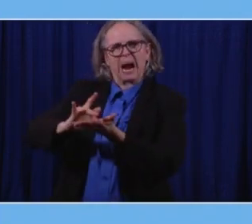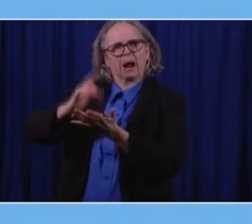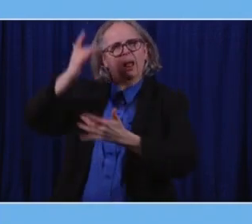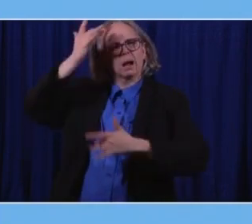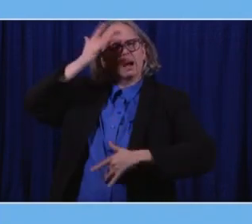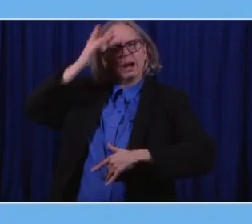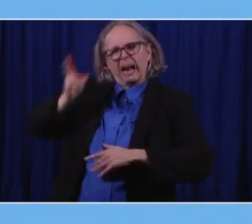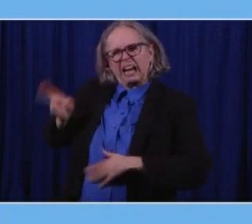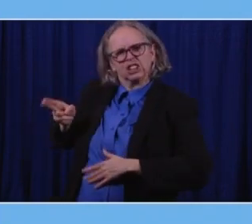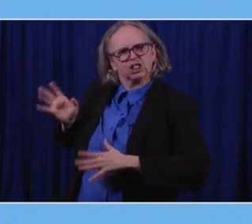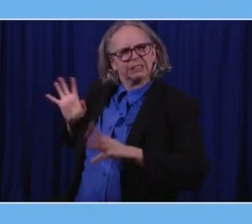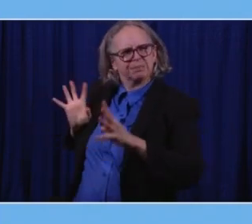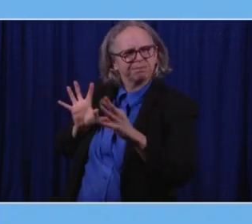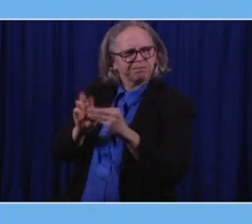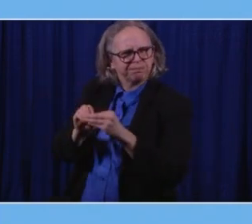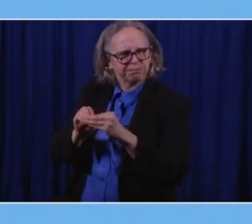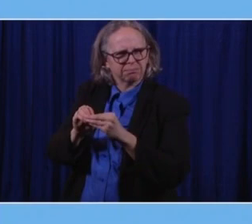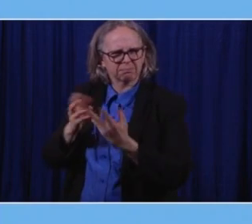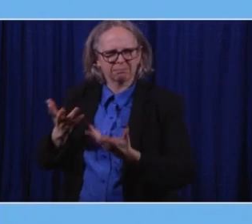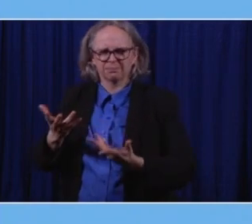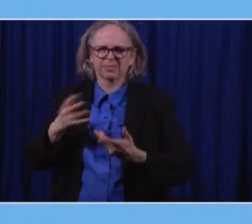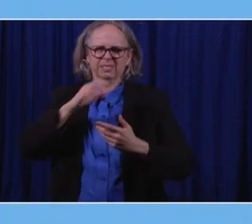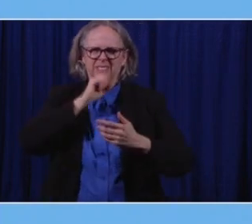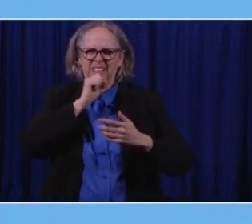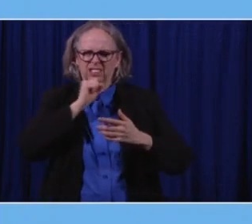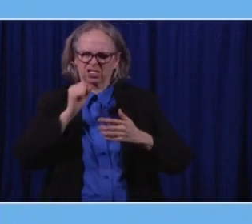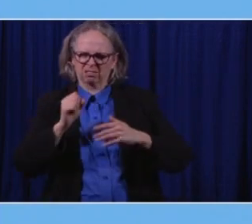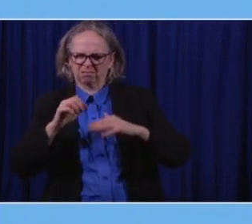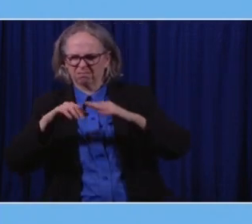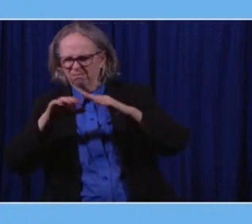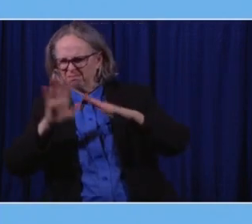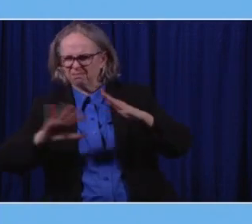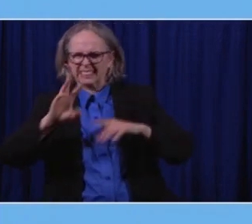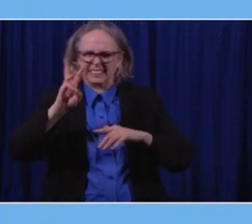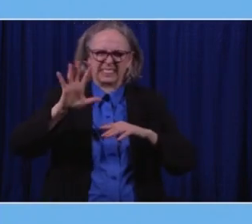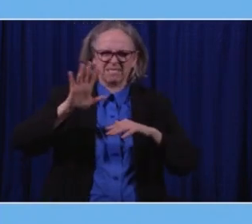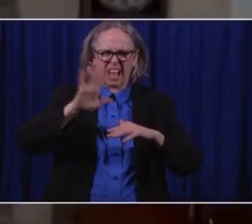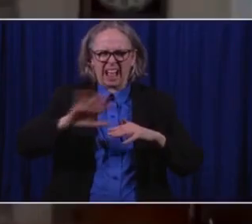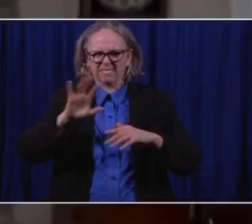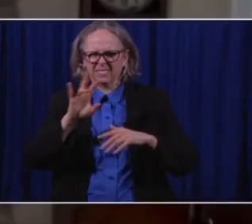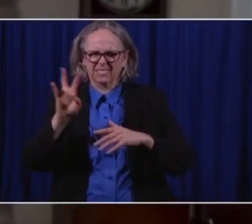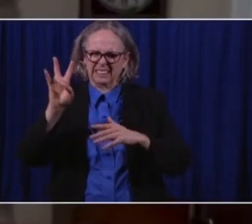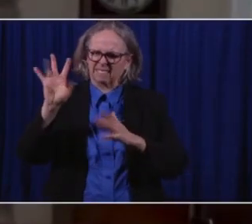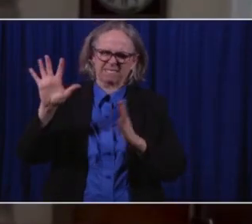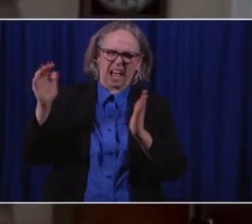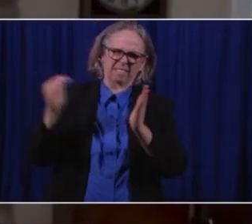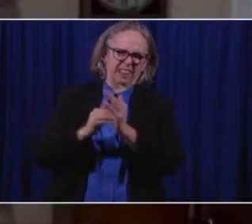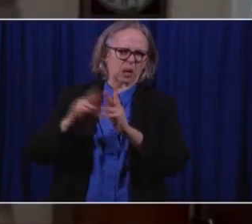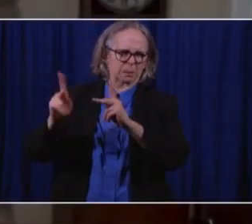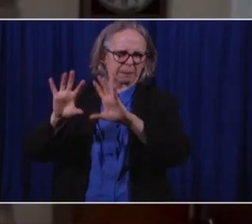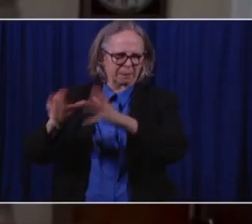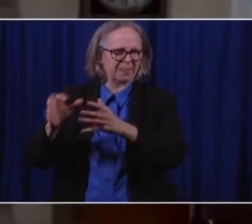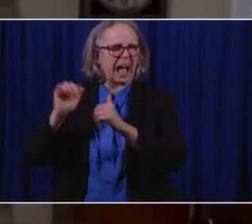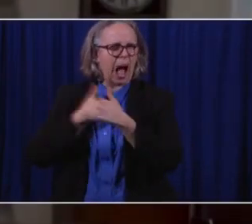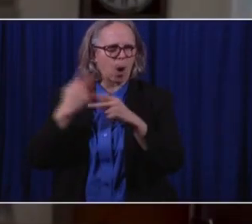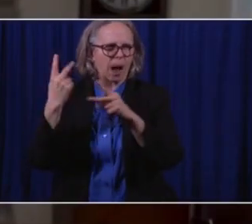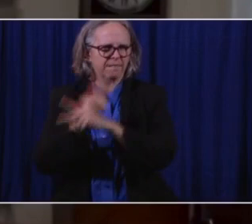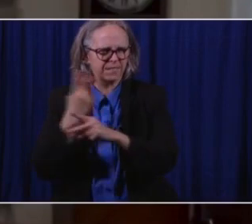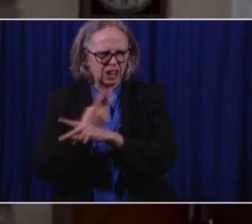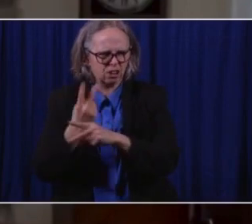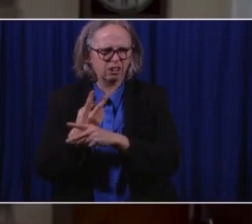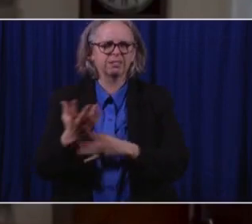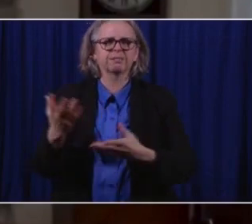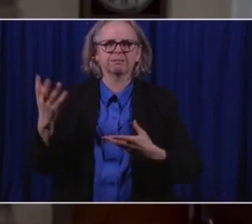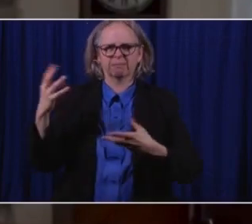are under the age of 65. And that comes, as I said, to about 75,000 people. We also have another group